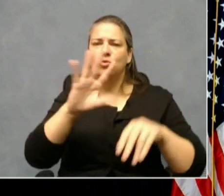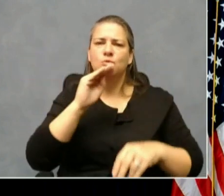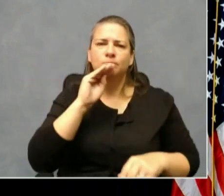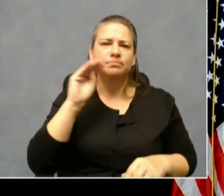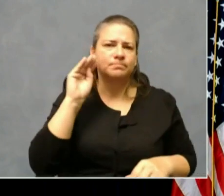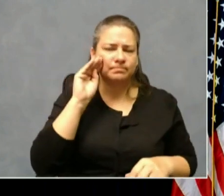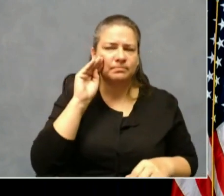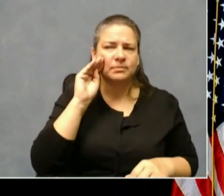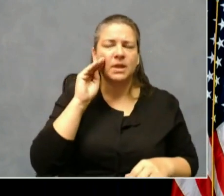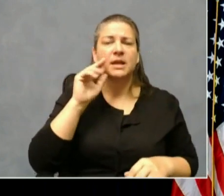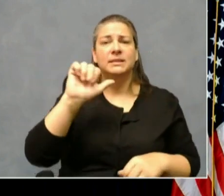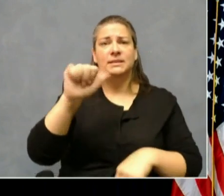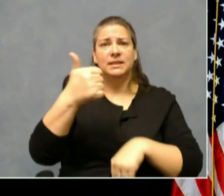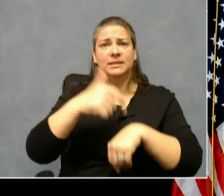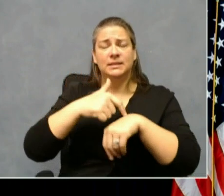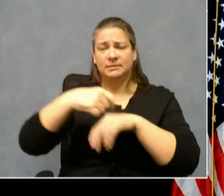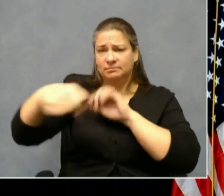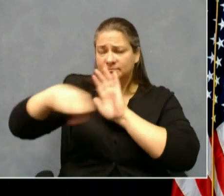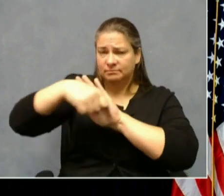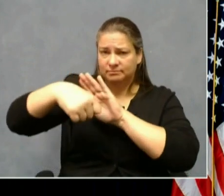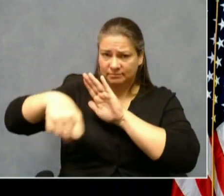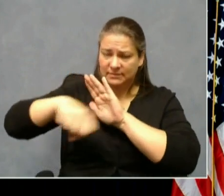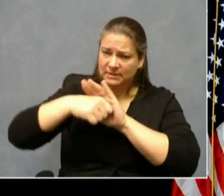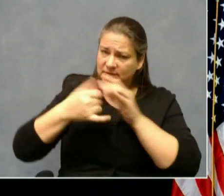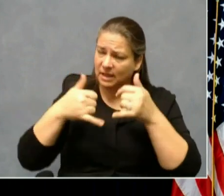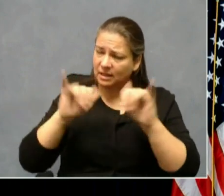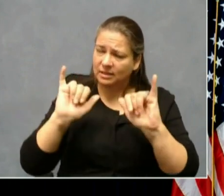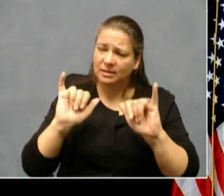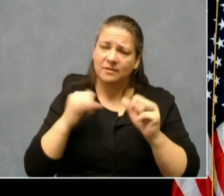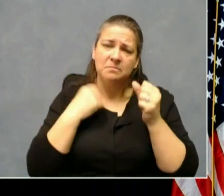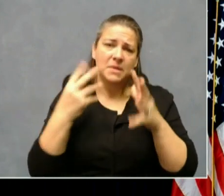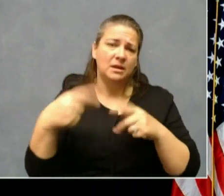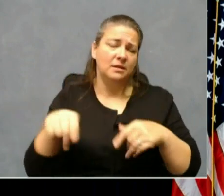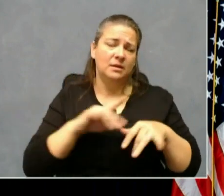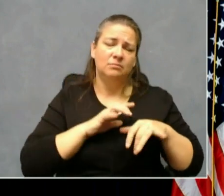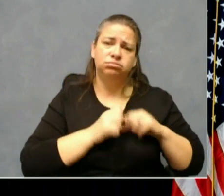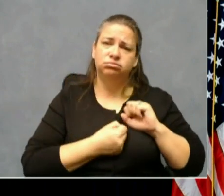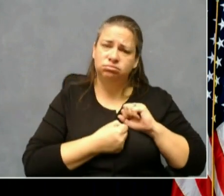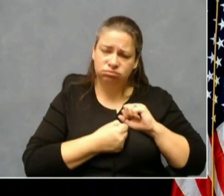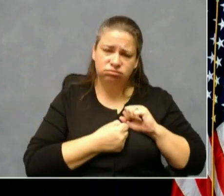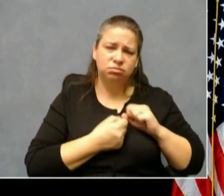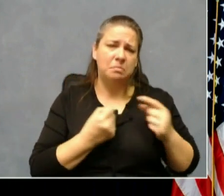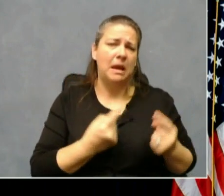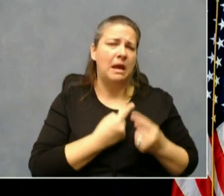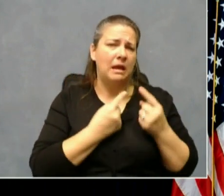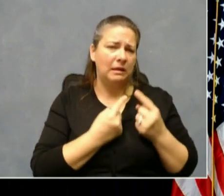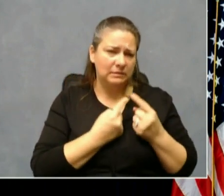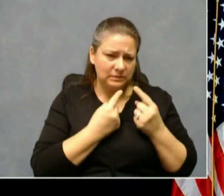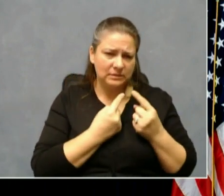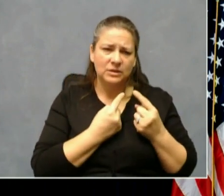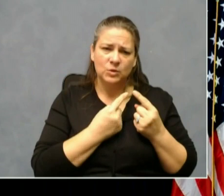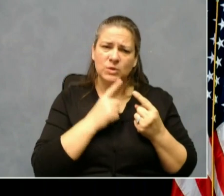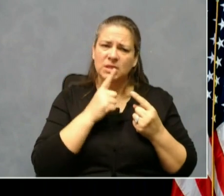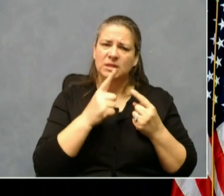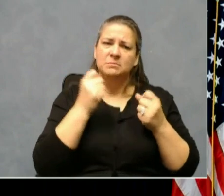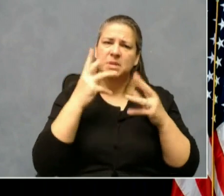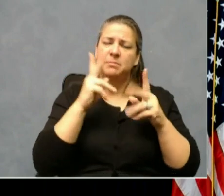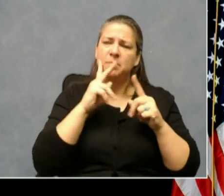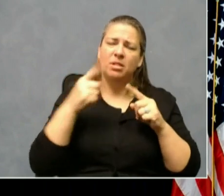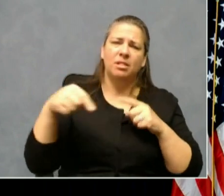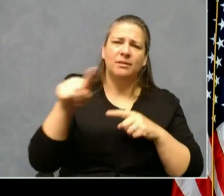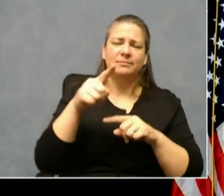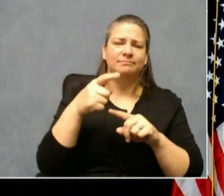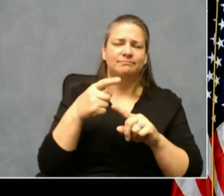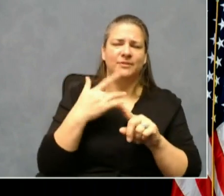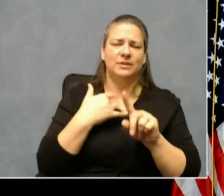10 a.m. A lot of pain out there, and it's hitting everybody. I learned about a couple